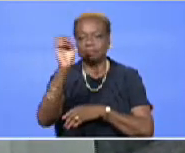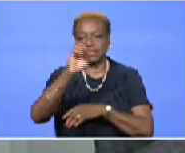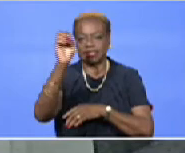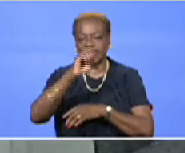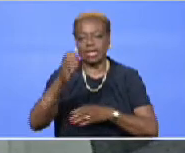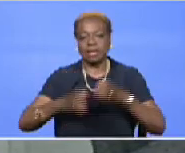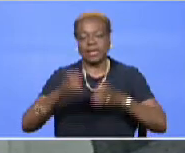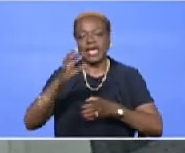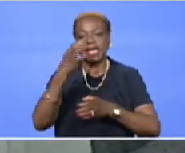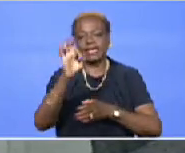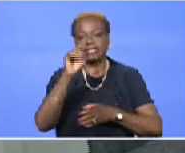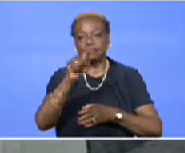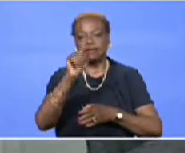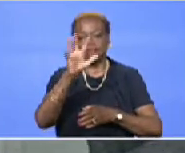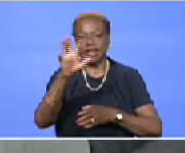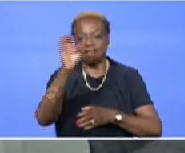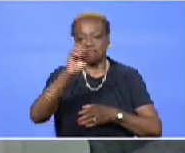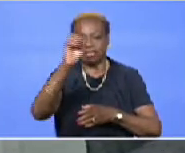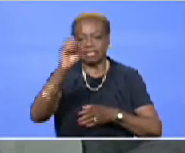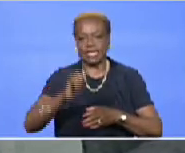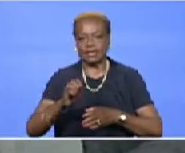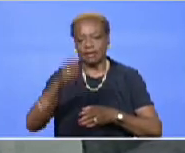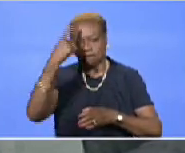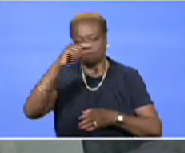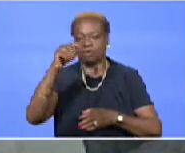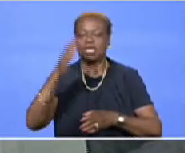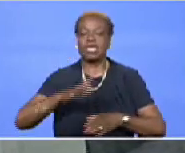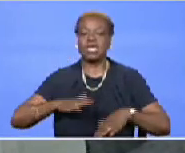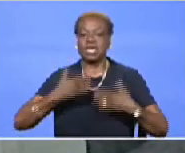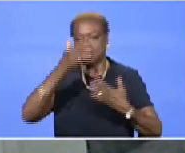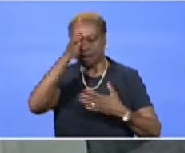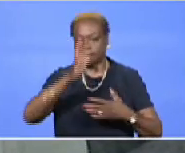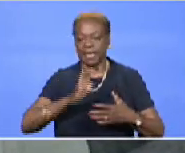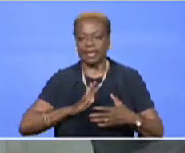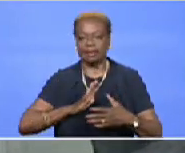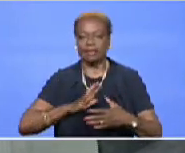19.5% for young men, 20% for both sexes.